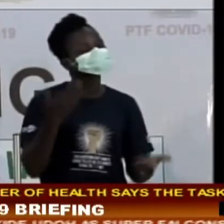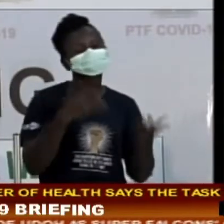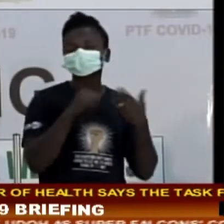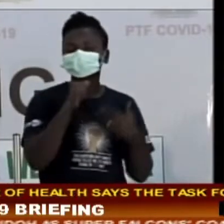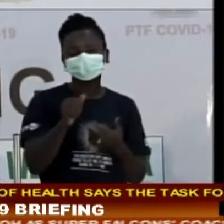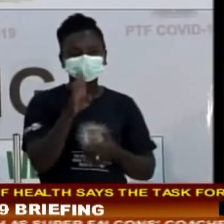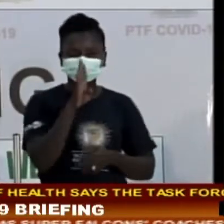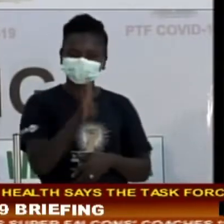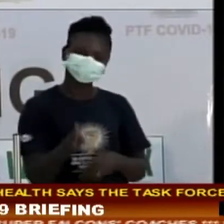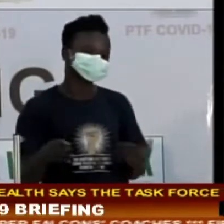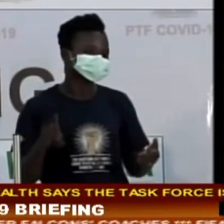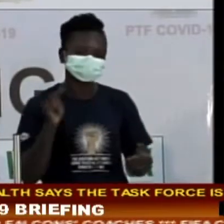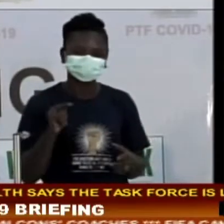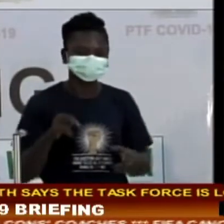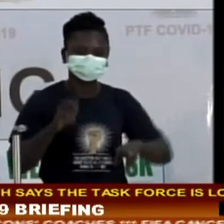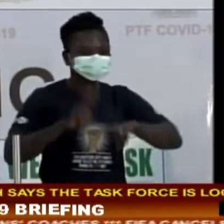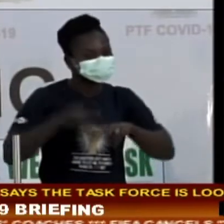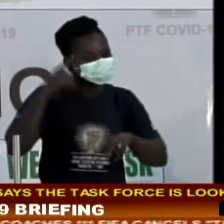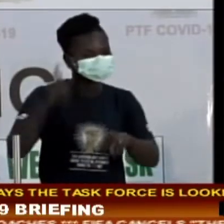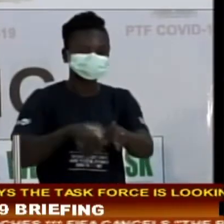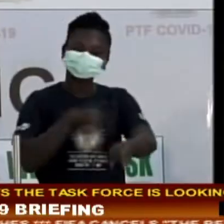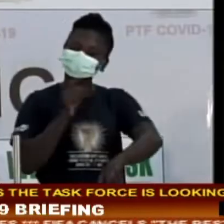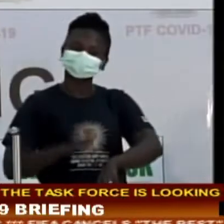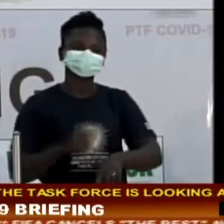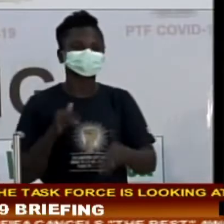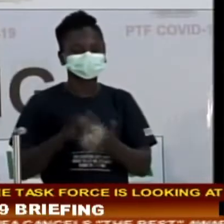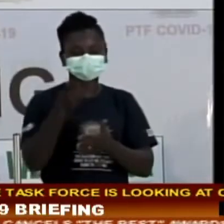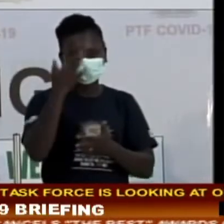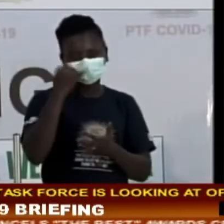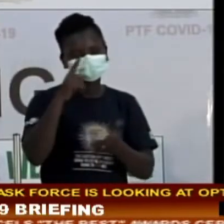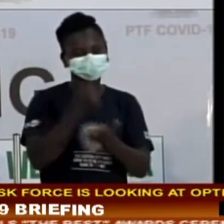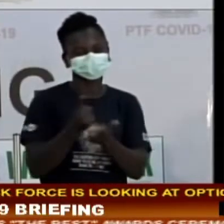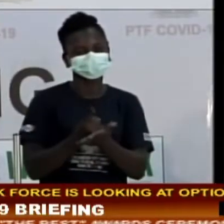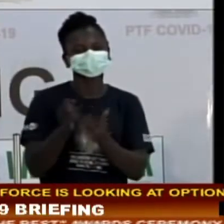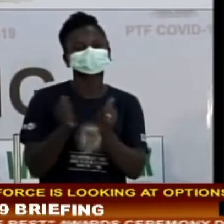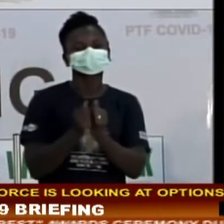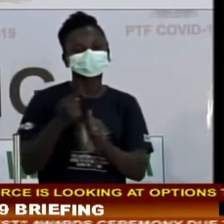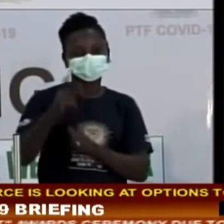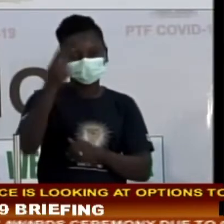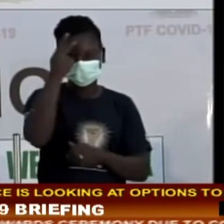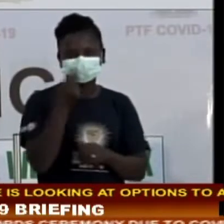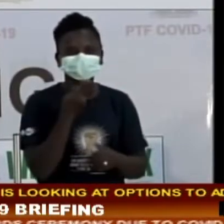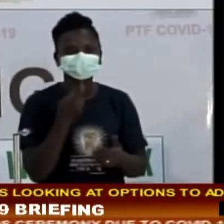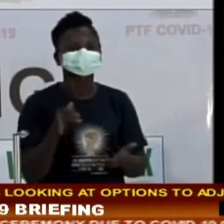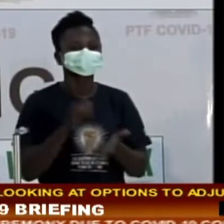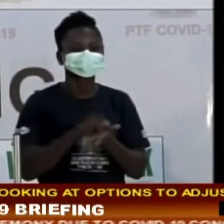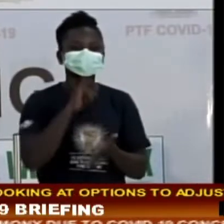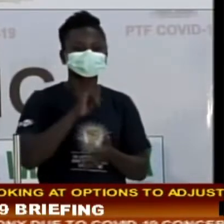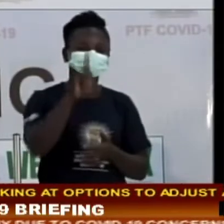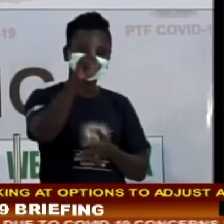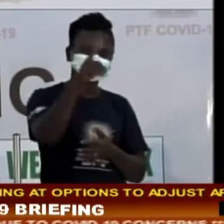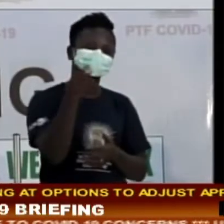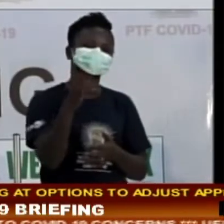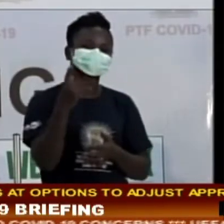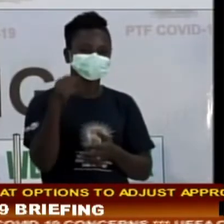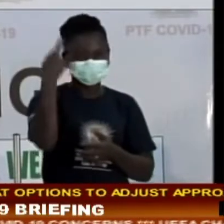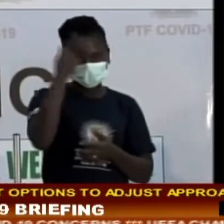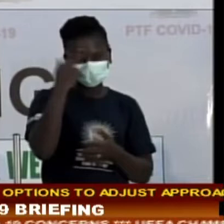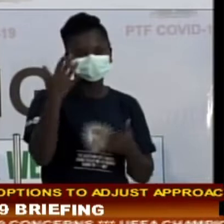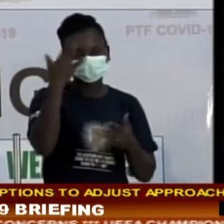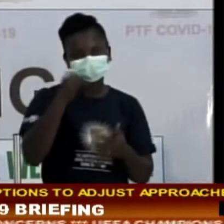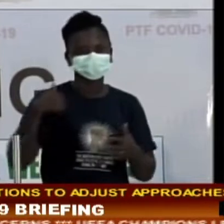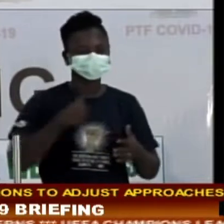are partnering solely with parents and that is one of the incentives uh around taking this food home so that parents